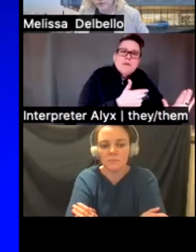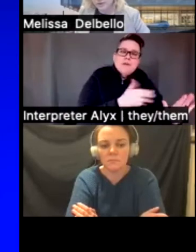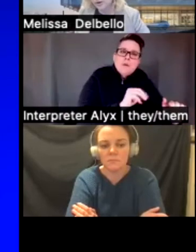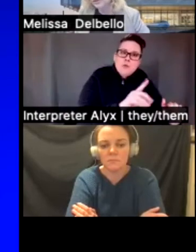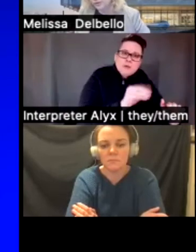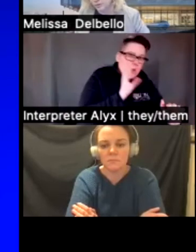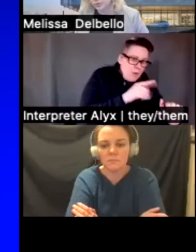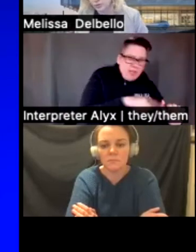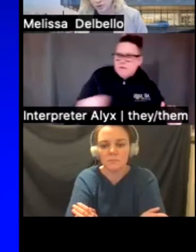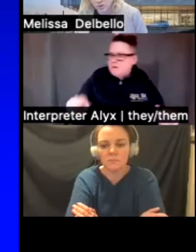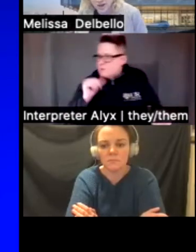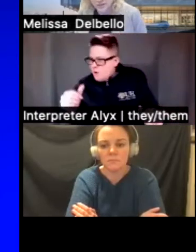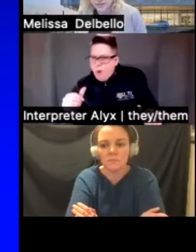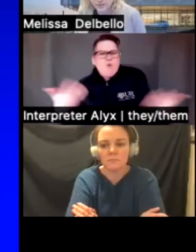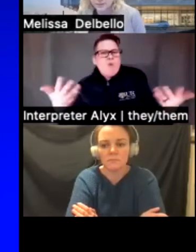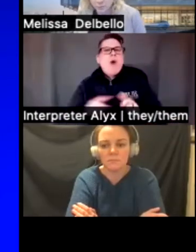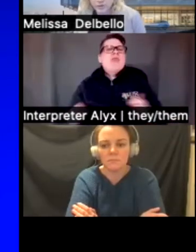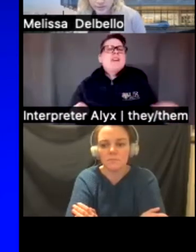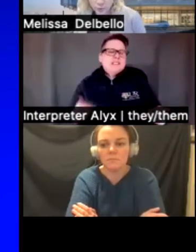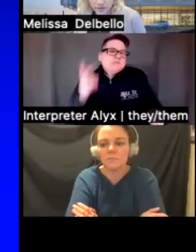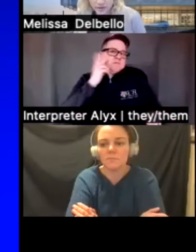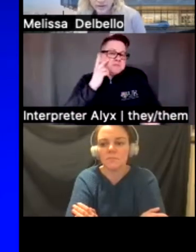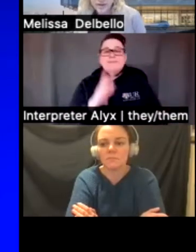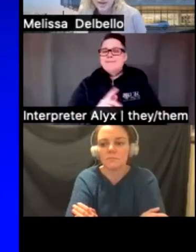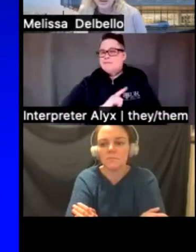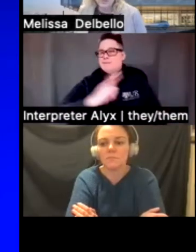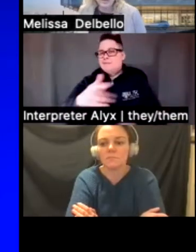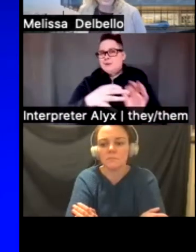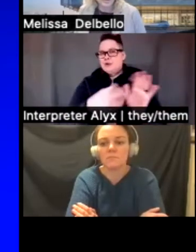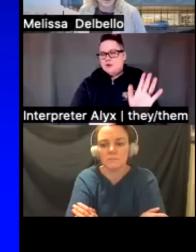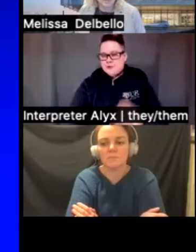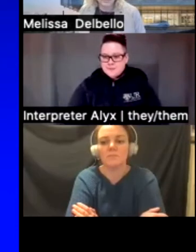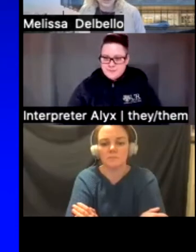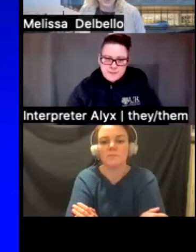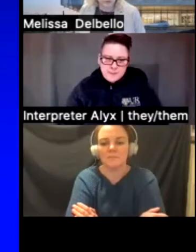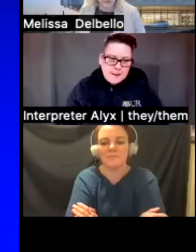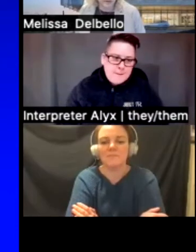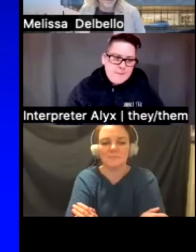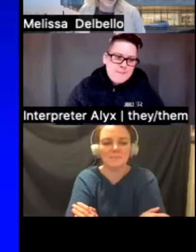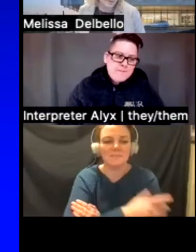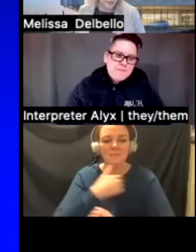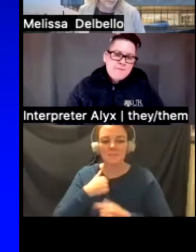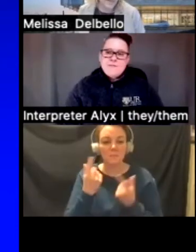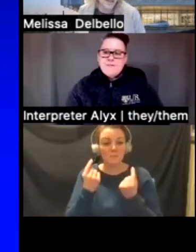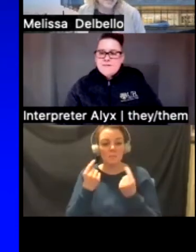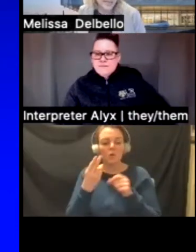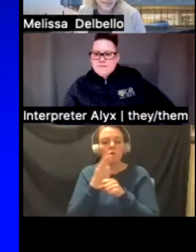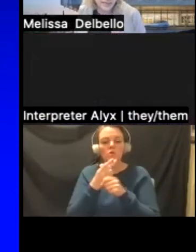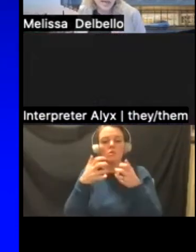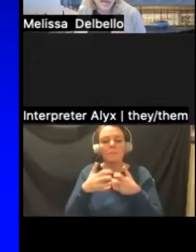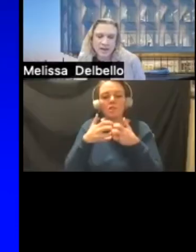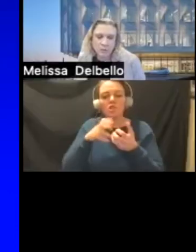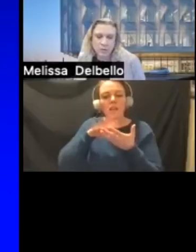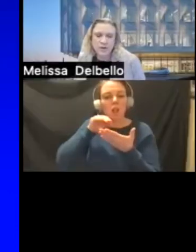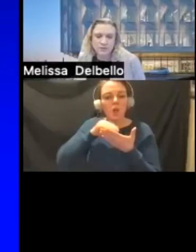disorder compared to those who don't go on to develop a mood disorder. And we used a machine learning type of